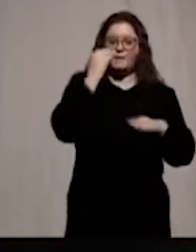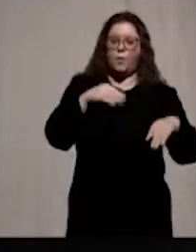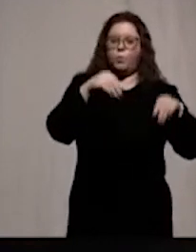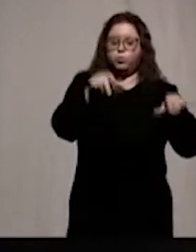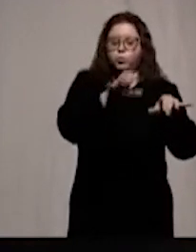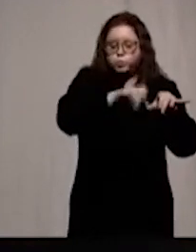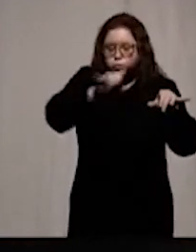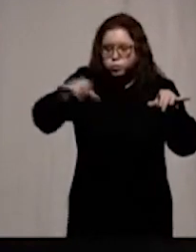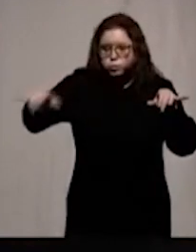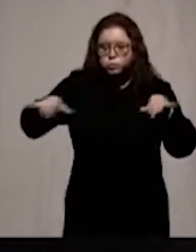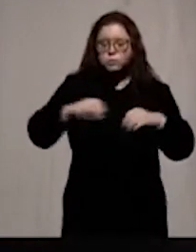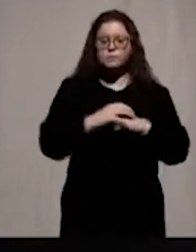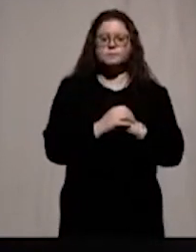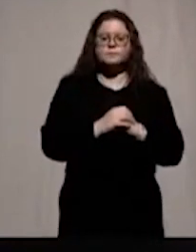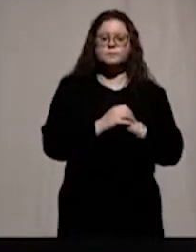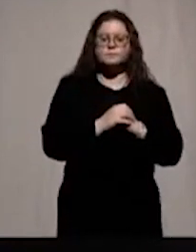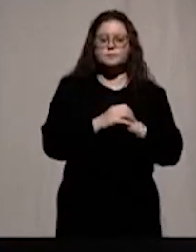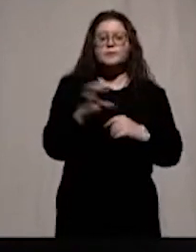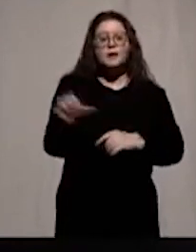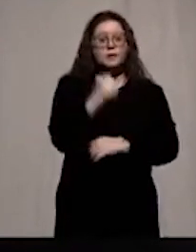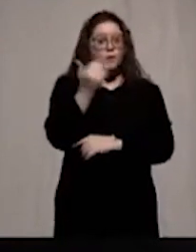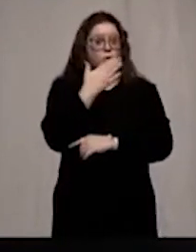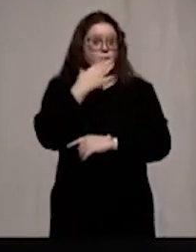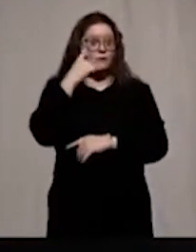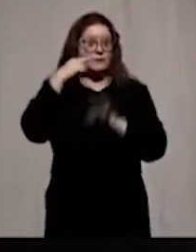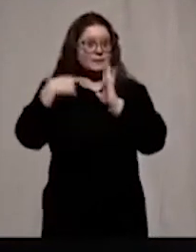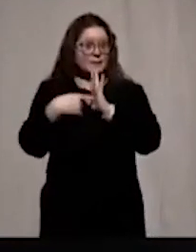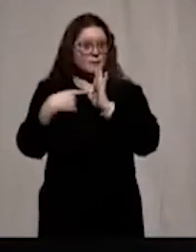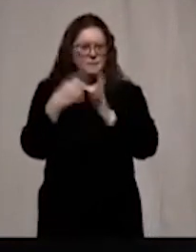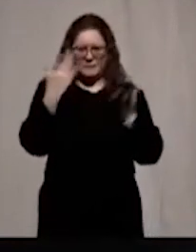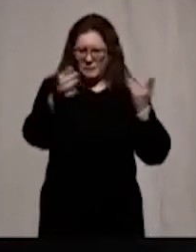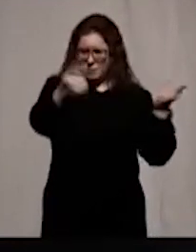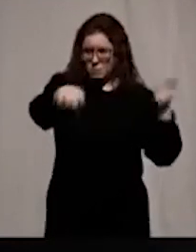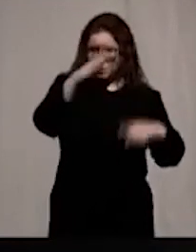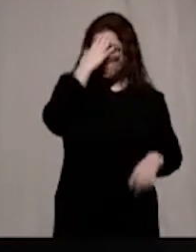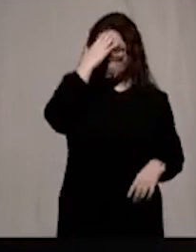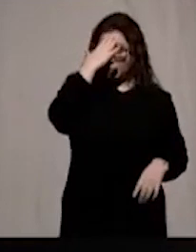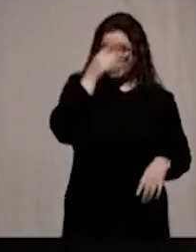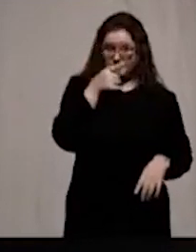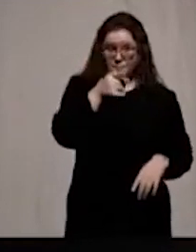one that follows this example, you guys might recognize this one.